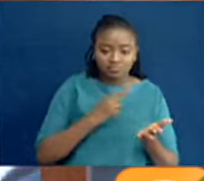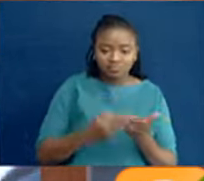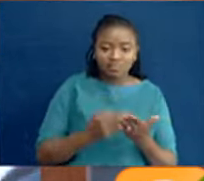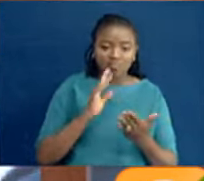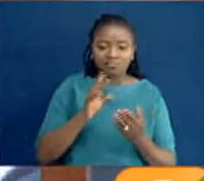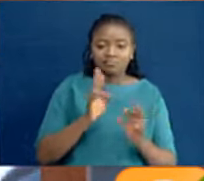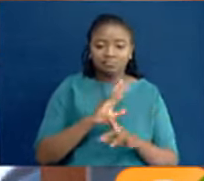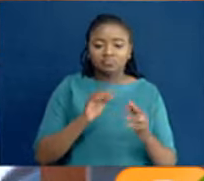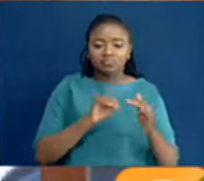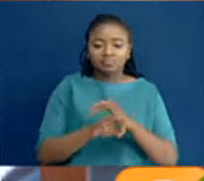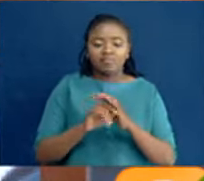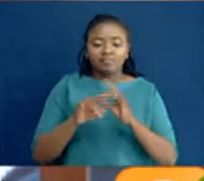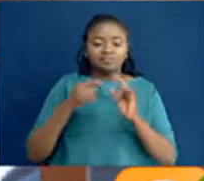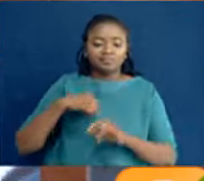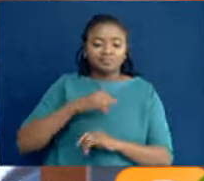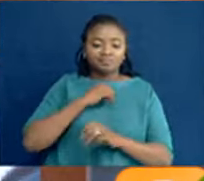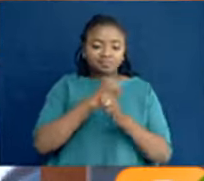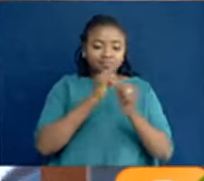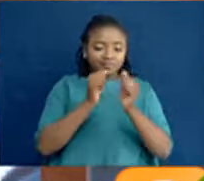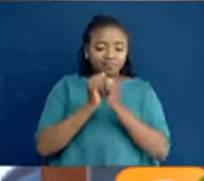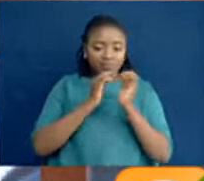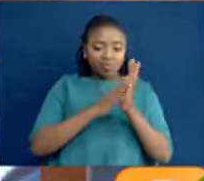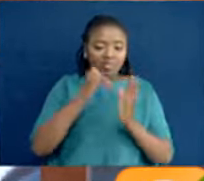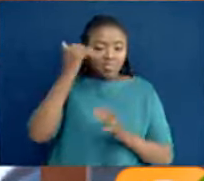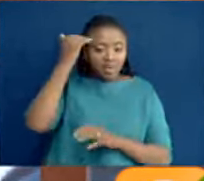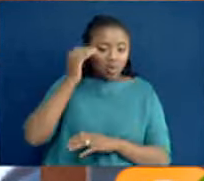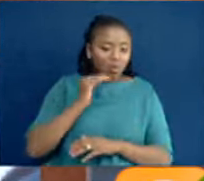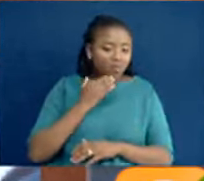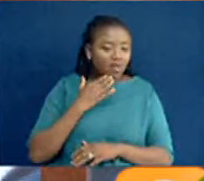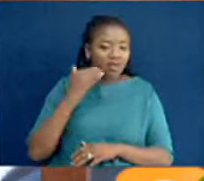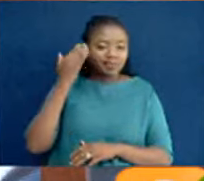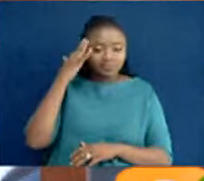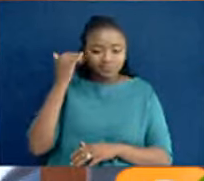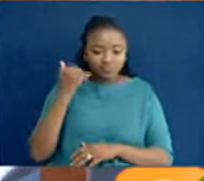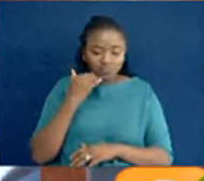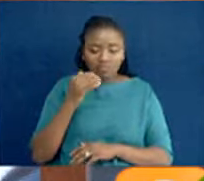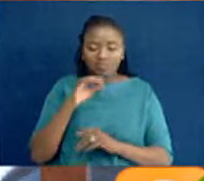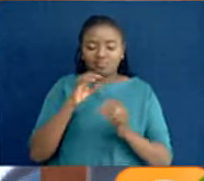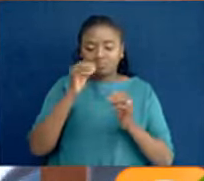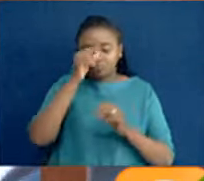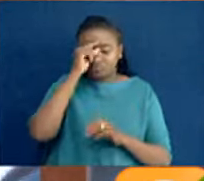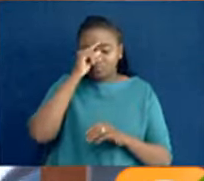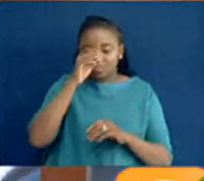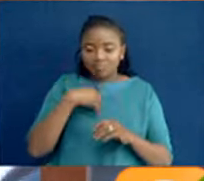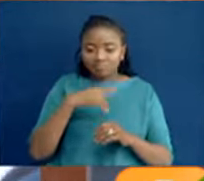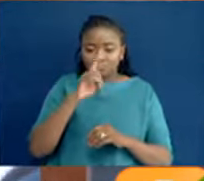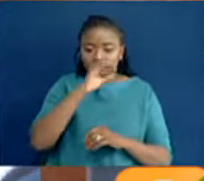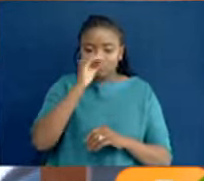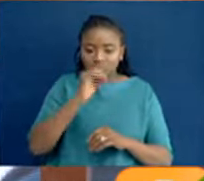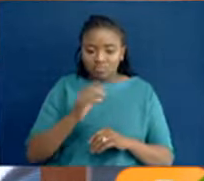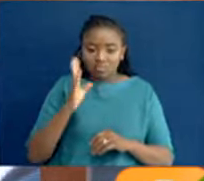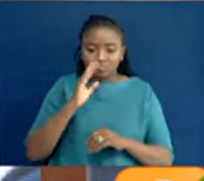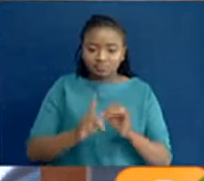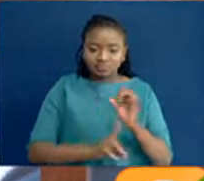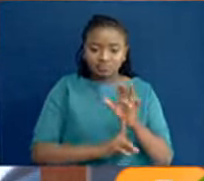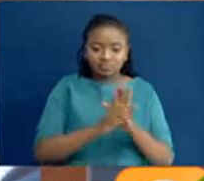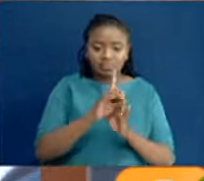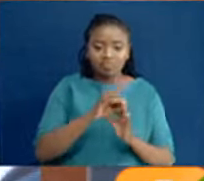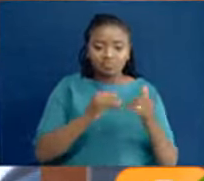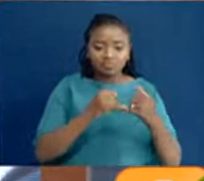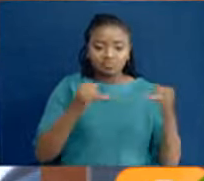Union. We are working with the Korean government with a loan of 1% that is going to develop also line 3.